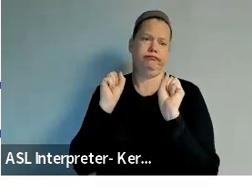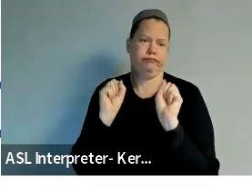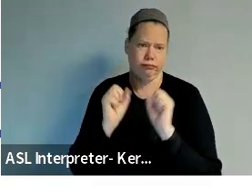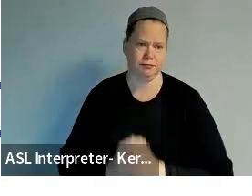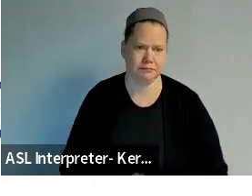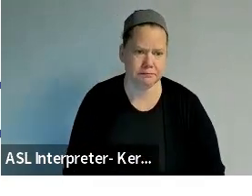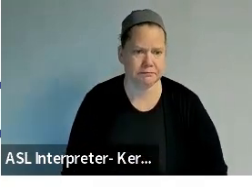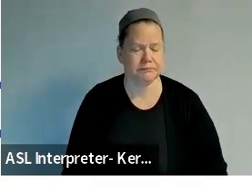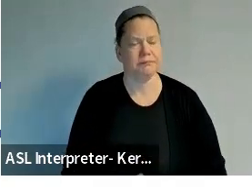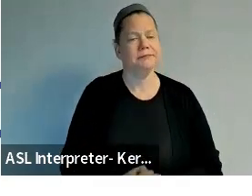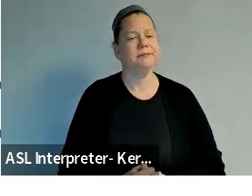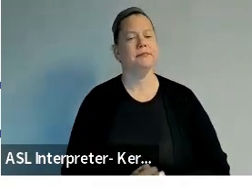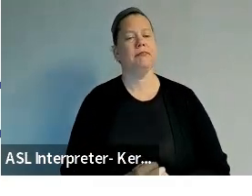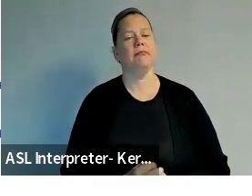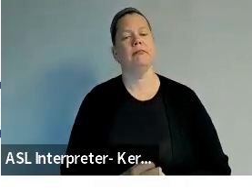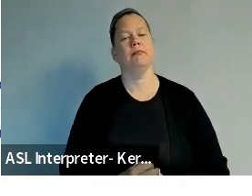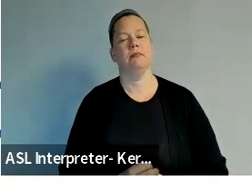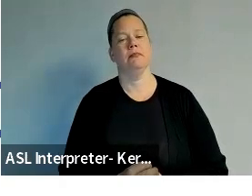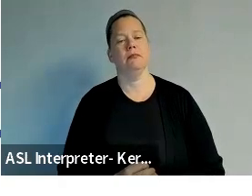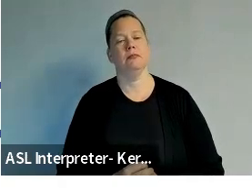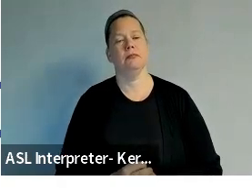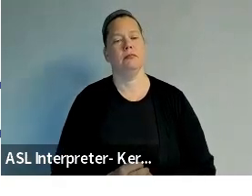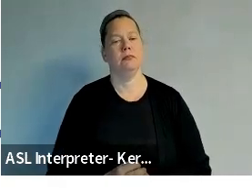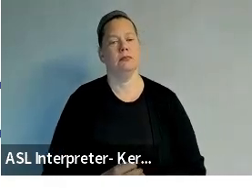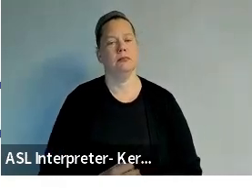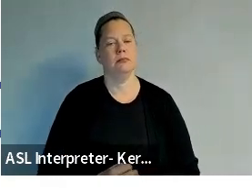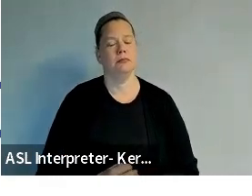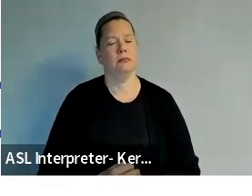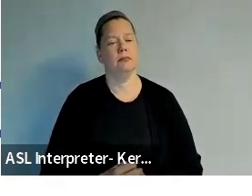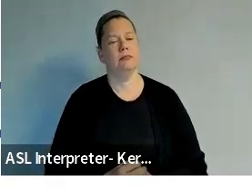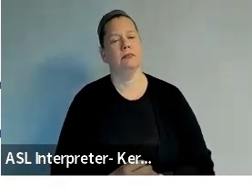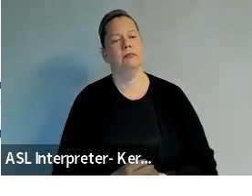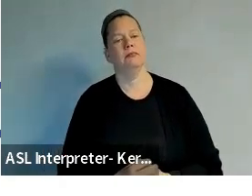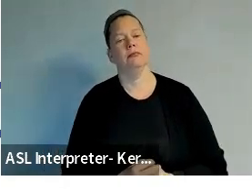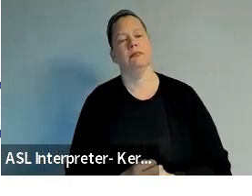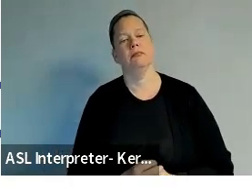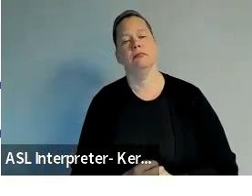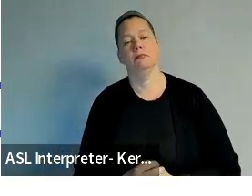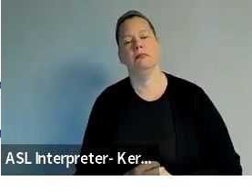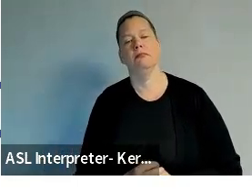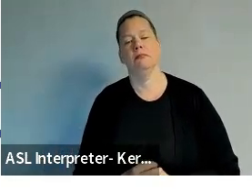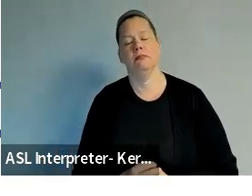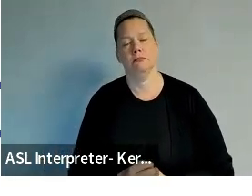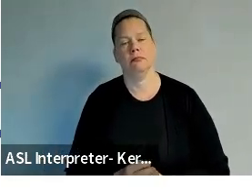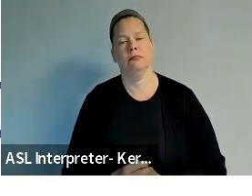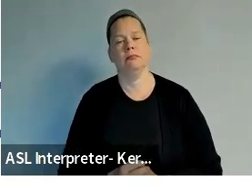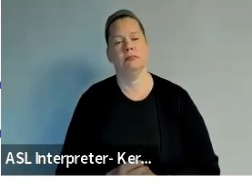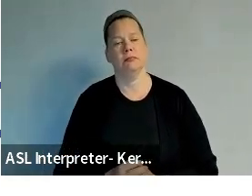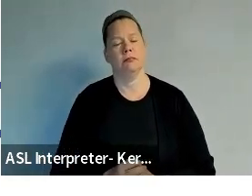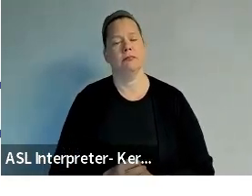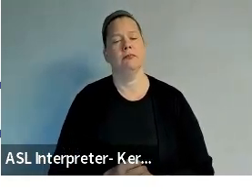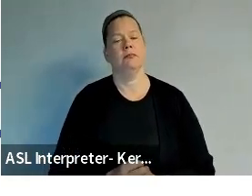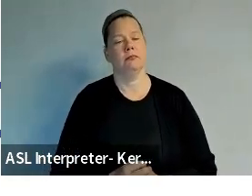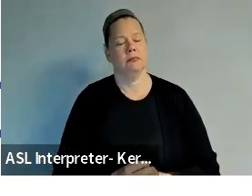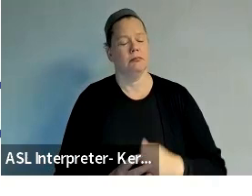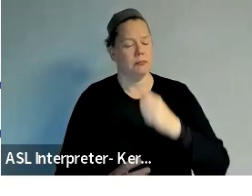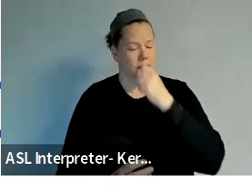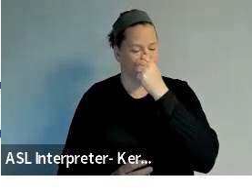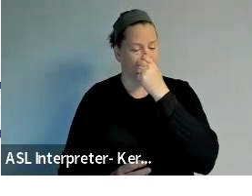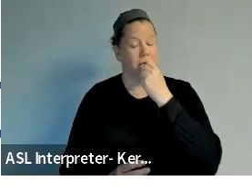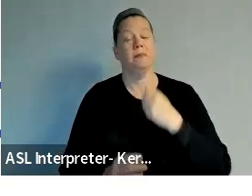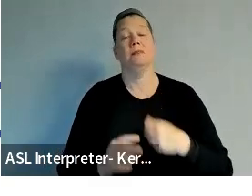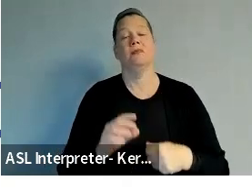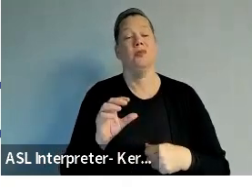This will allow for high rate of restraint utilization to be addressed in a similar method